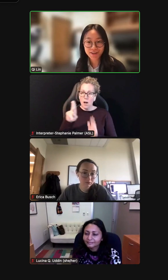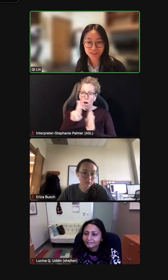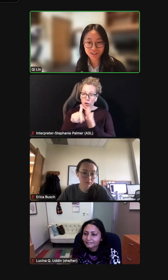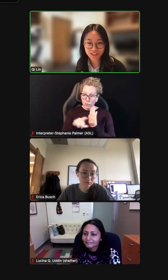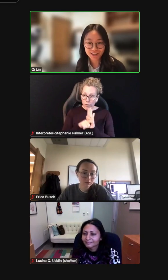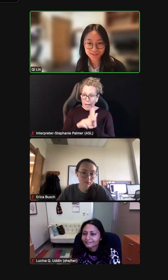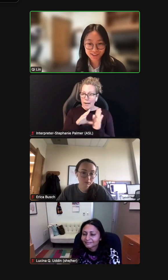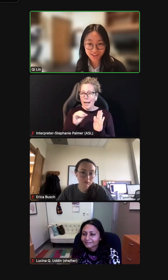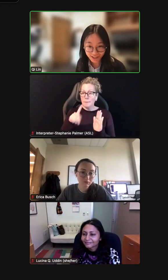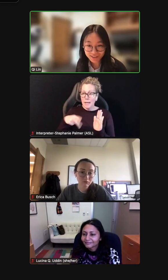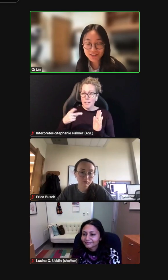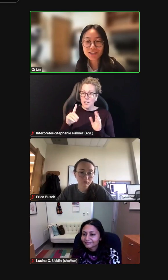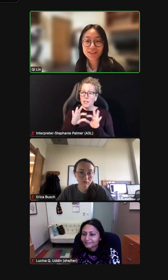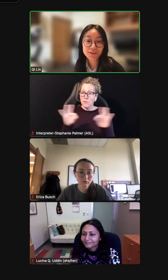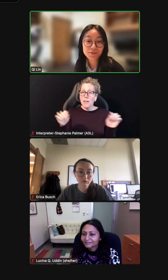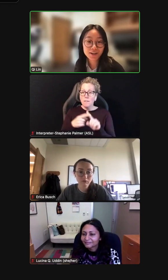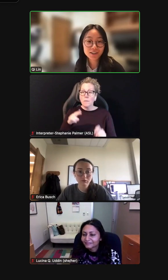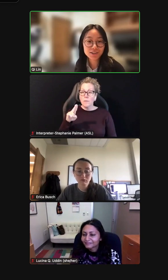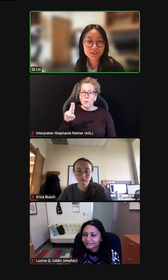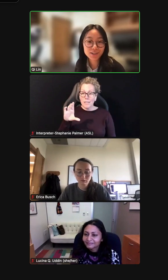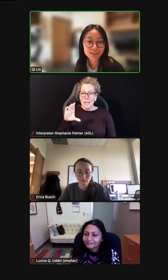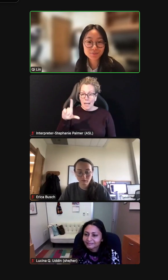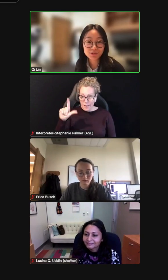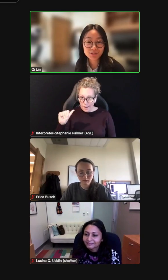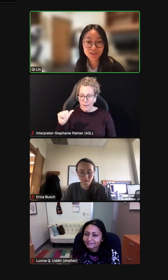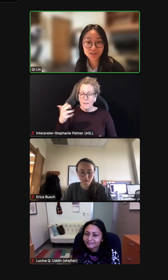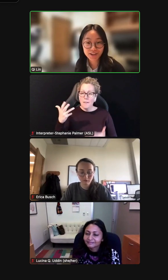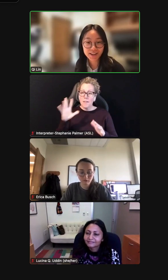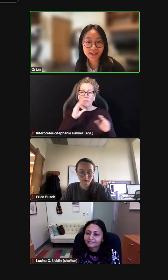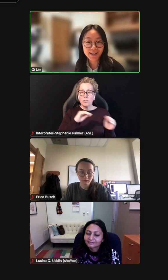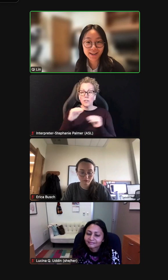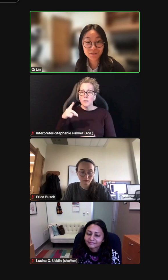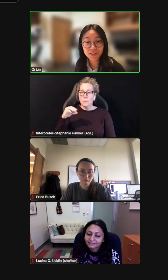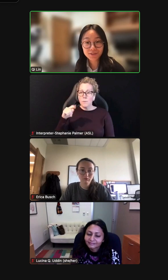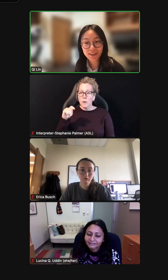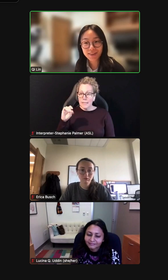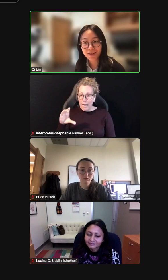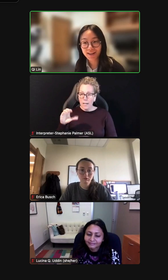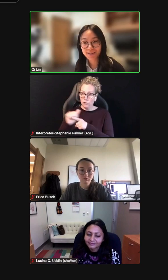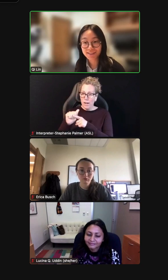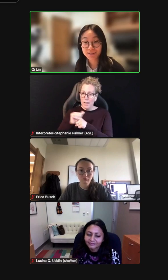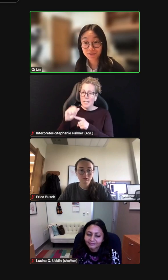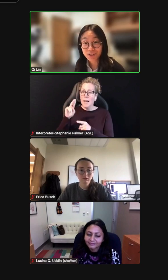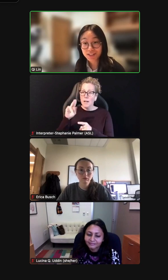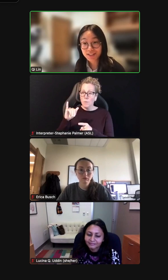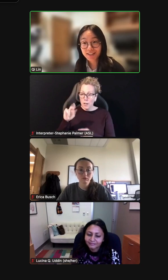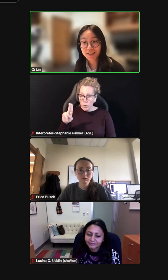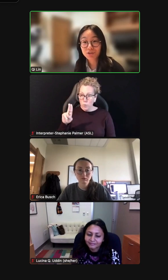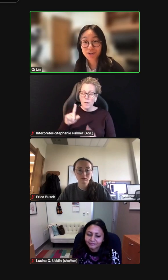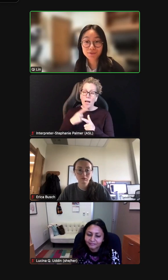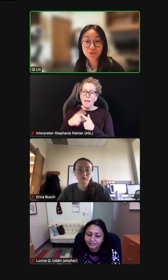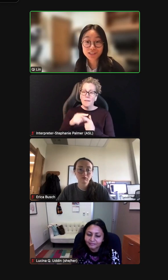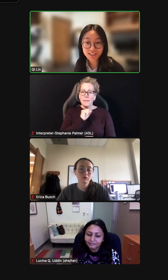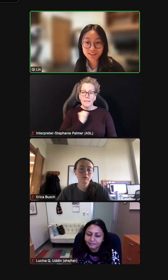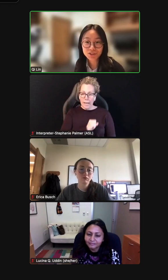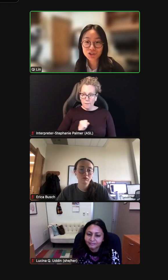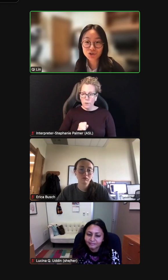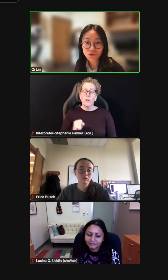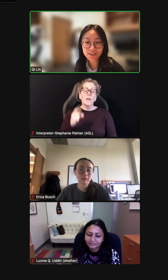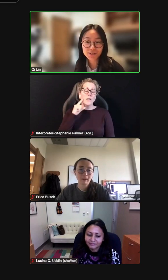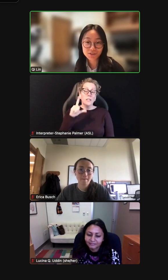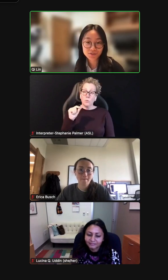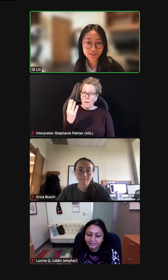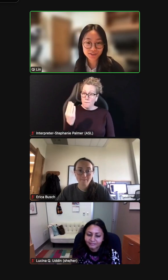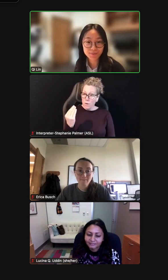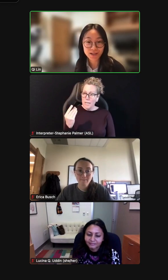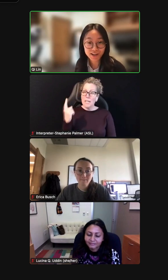and her PhD at UCLA. She then went on to complete her postdoc training at NYU and then at Stanford. In 2014, she